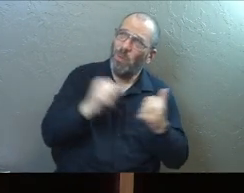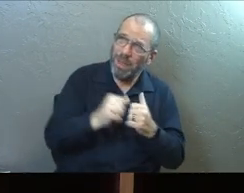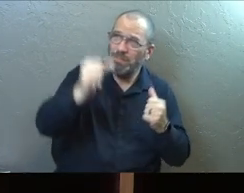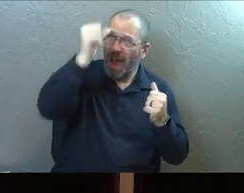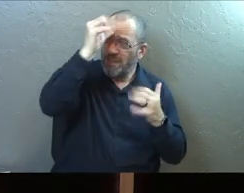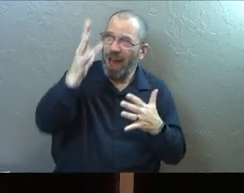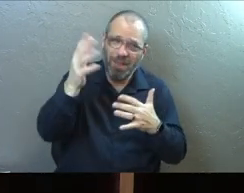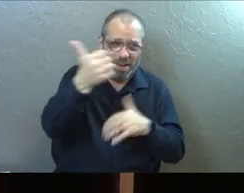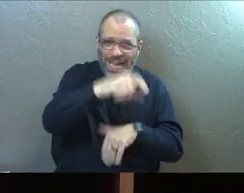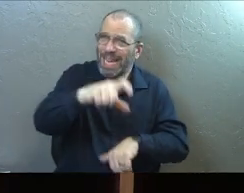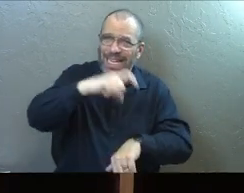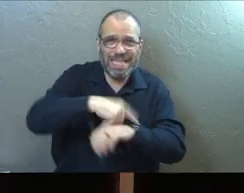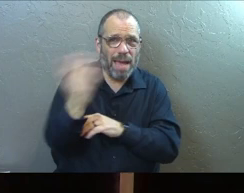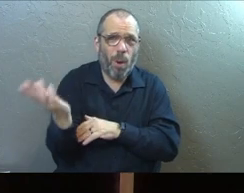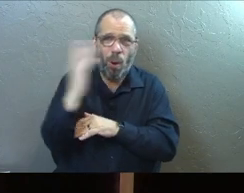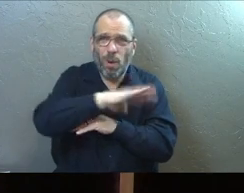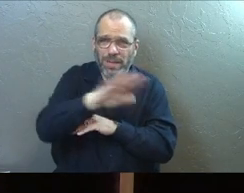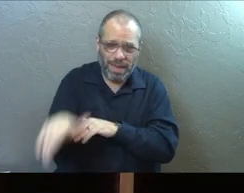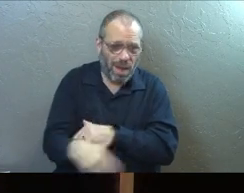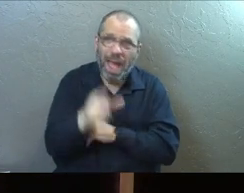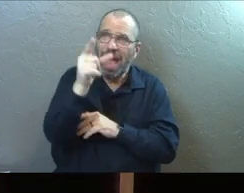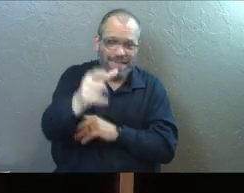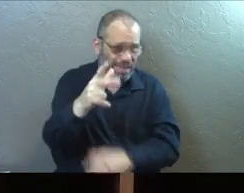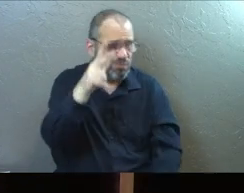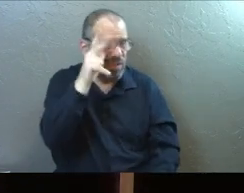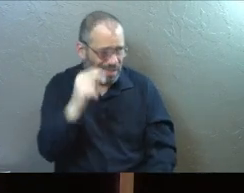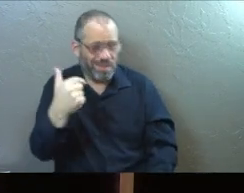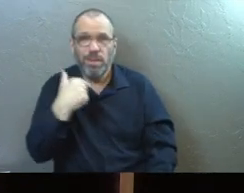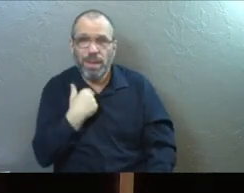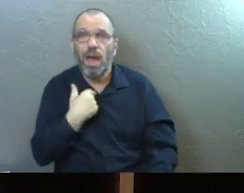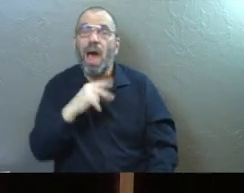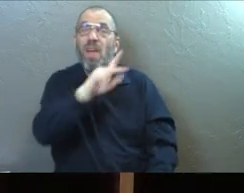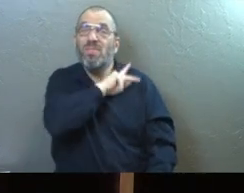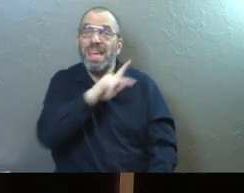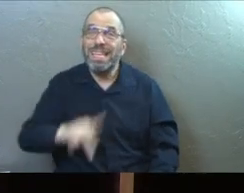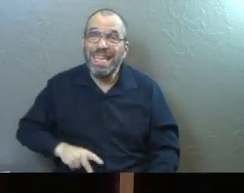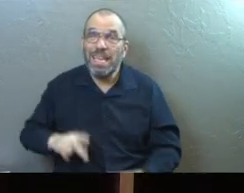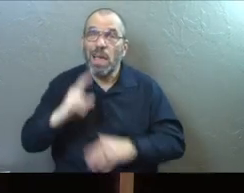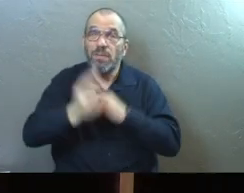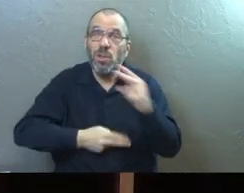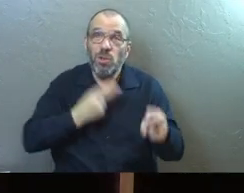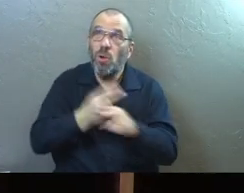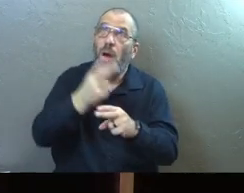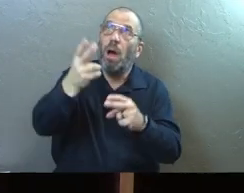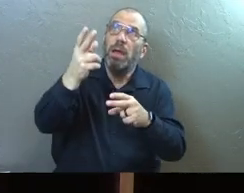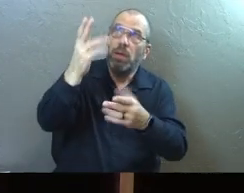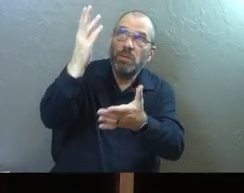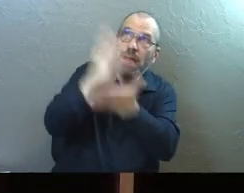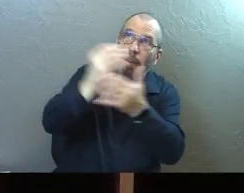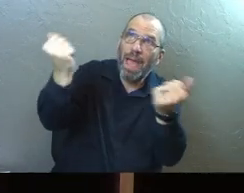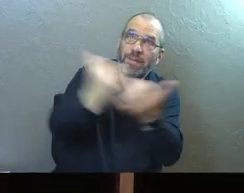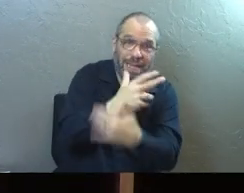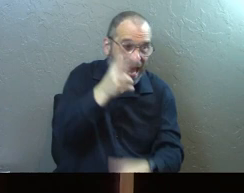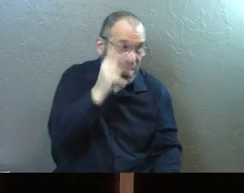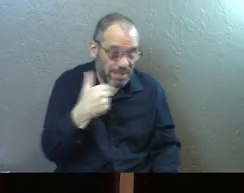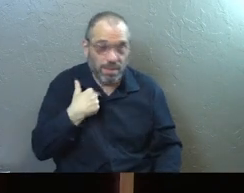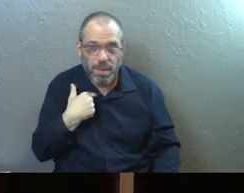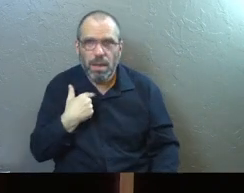Father any moment of the day, and he will listen to me. The King of the universe will stop everything to listen to me.